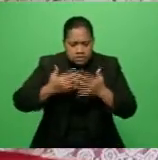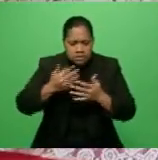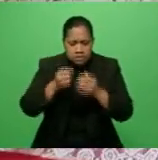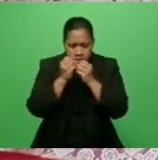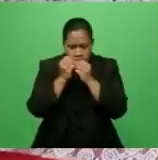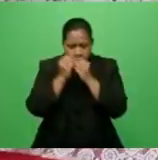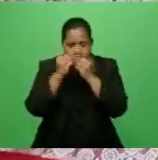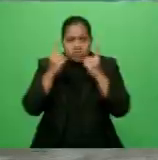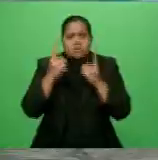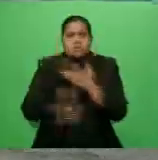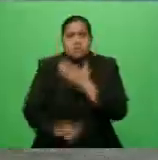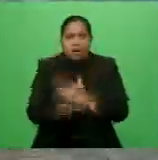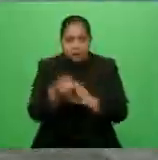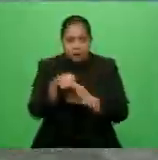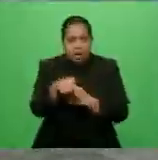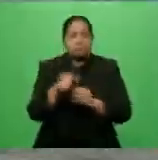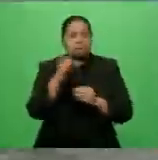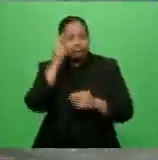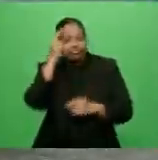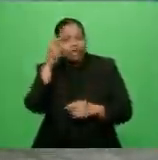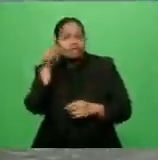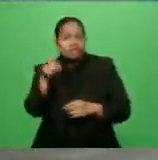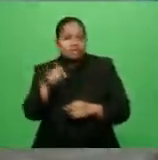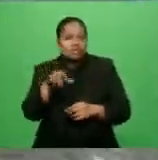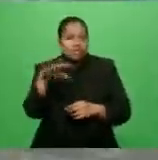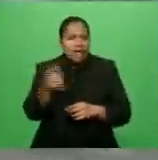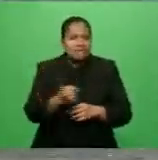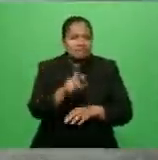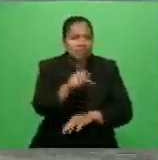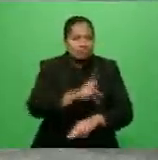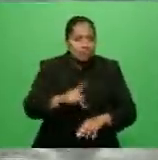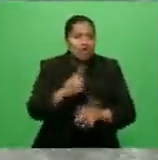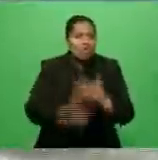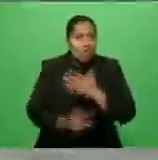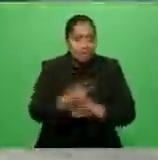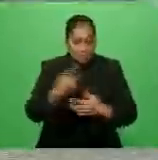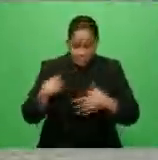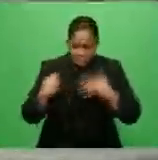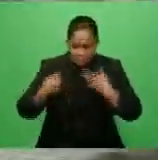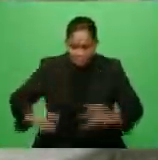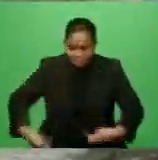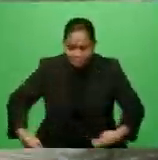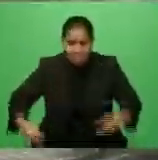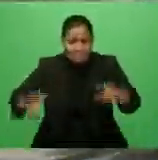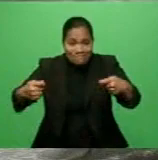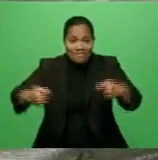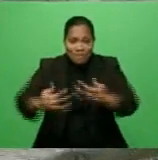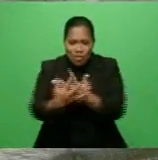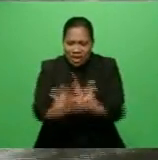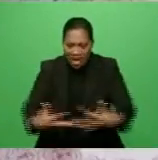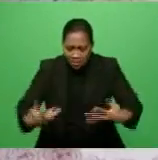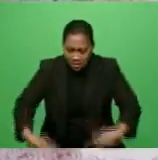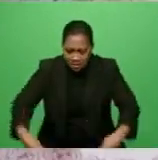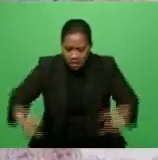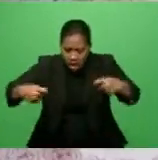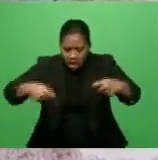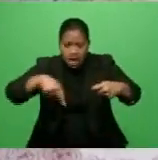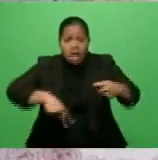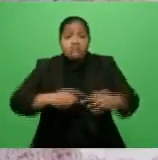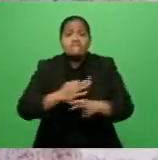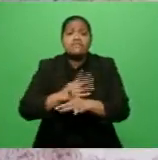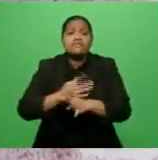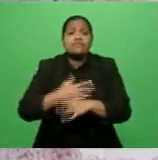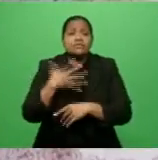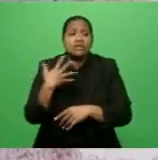net and the net is full of fish. And then that same day I called